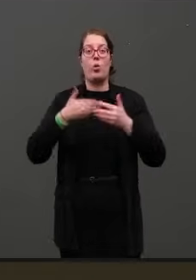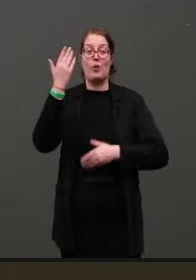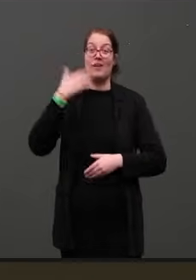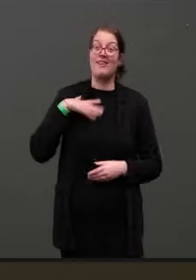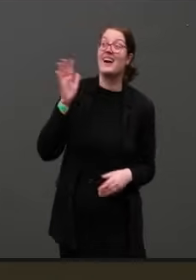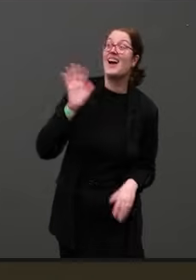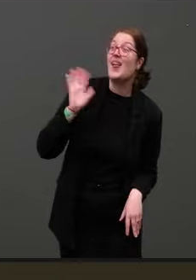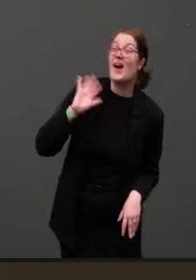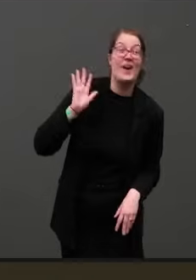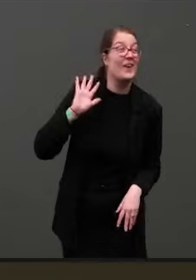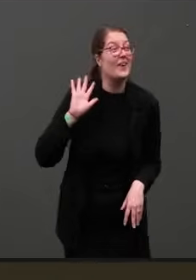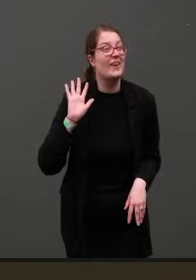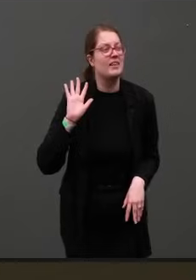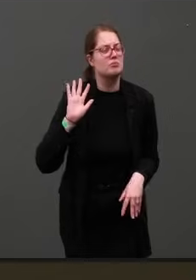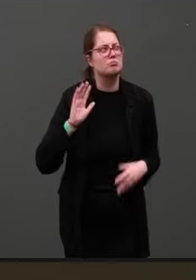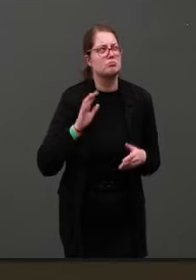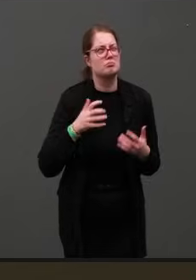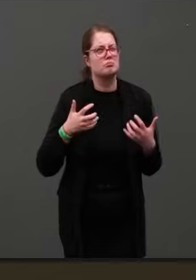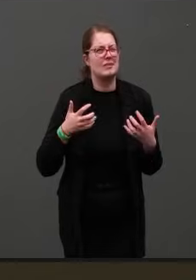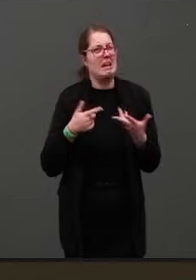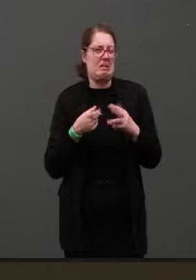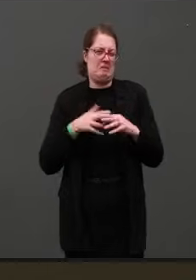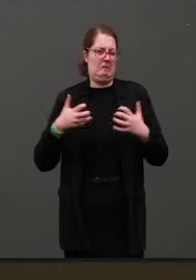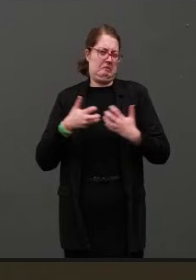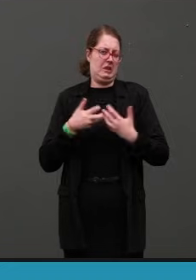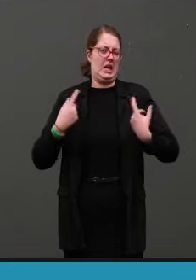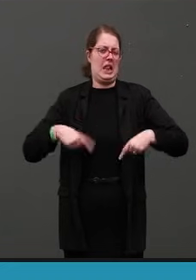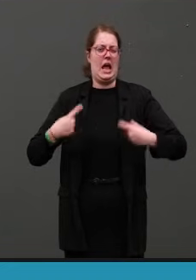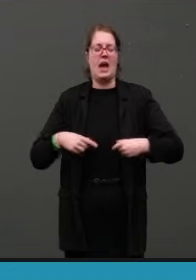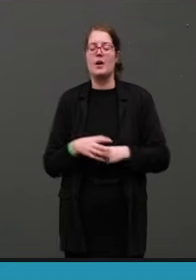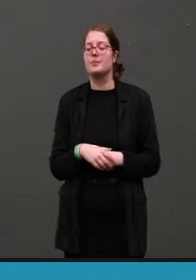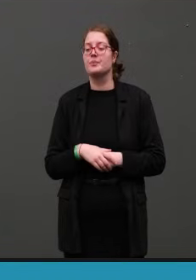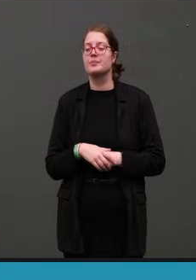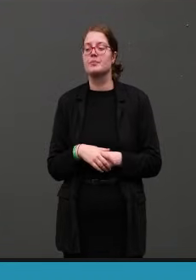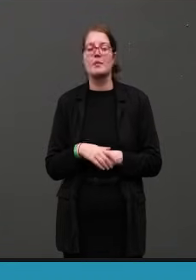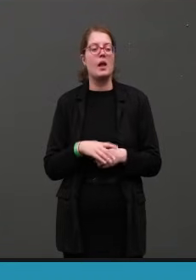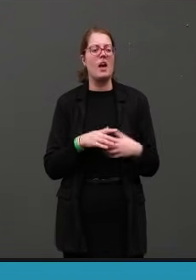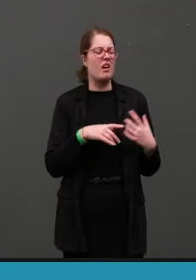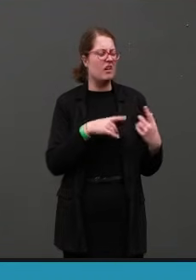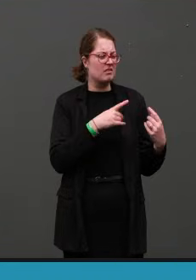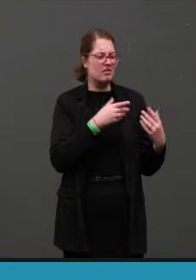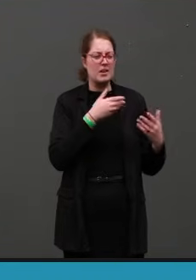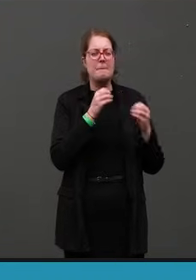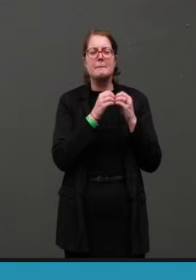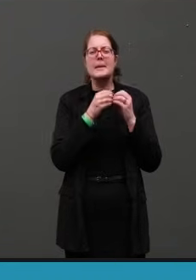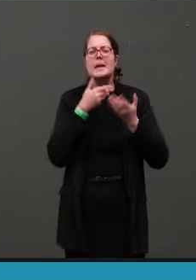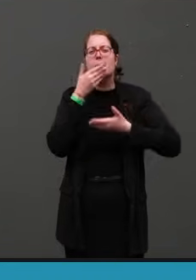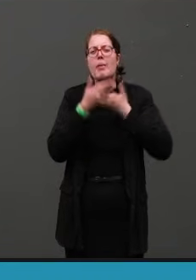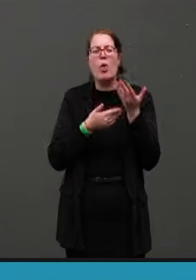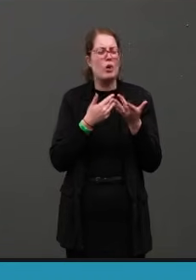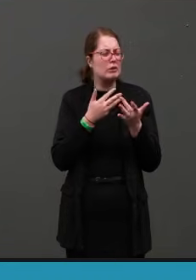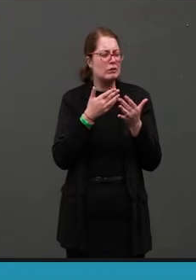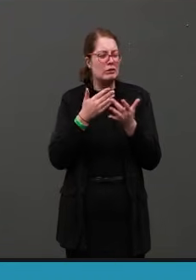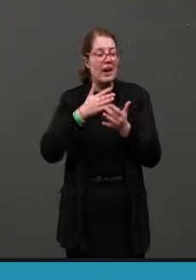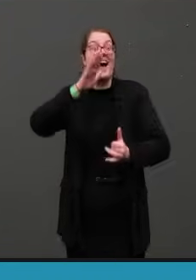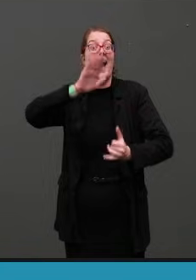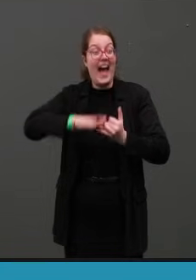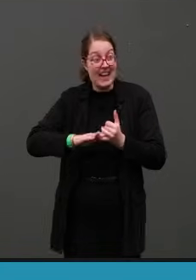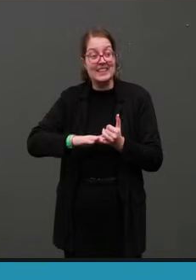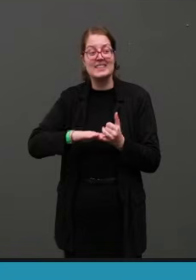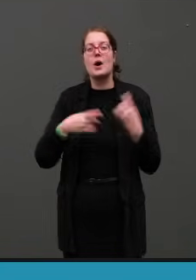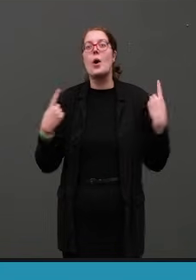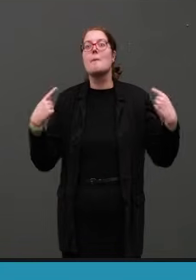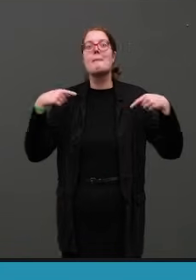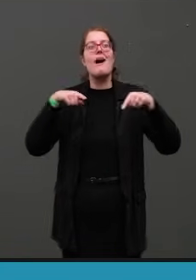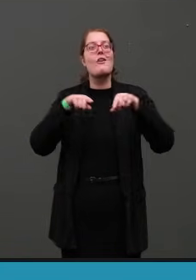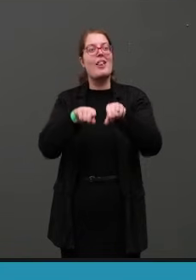but also by doing things like wrapping up loose ends, your B-plots and so on, ending with a parallel to how the story began. That's